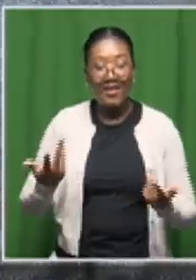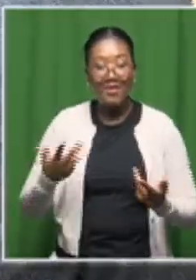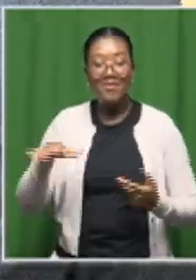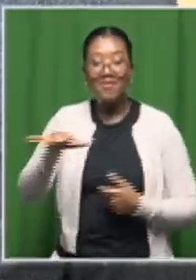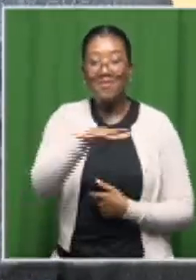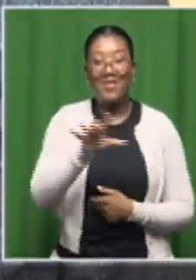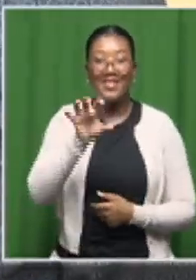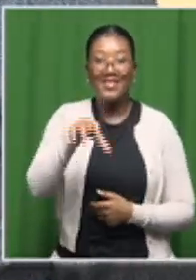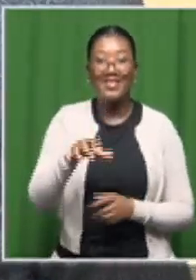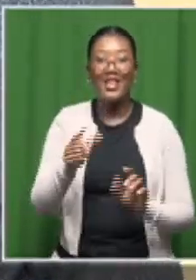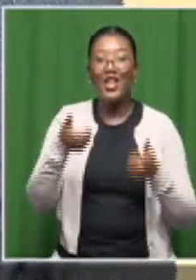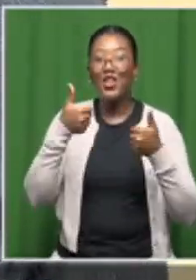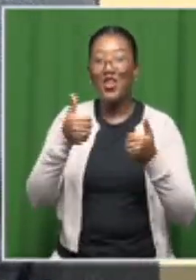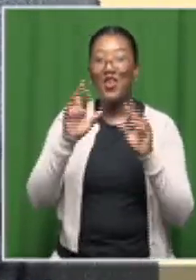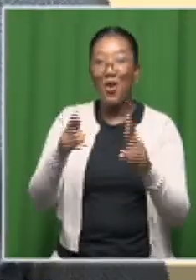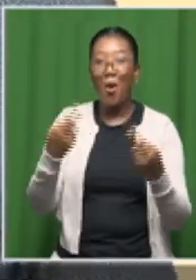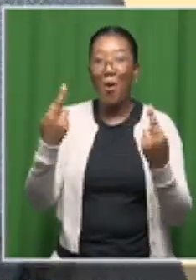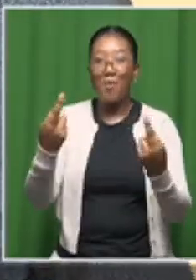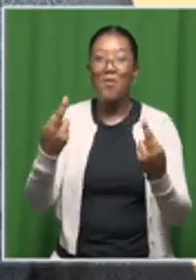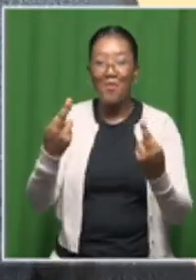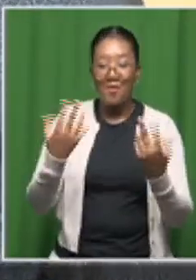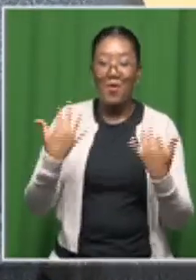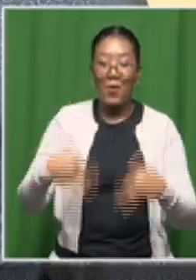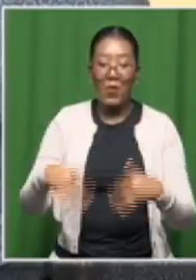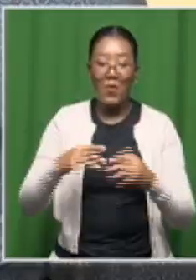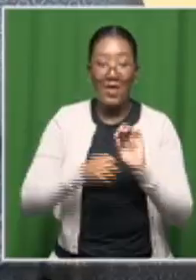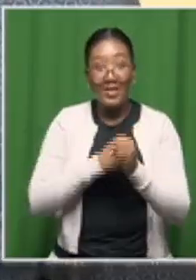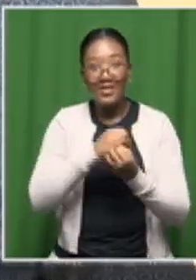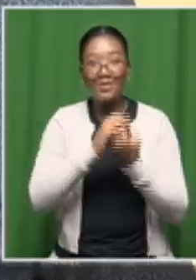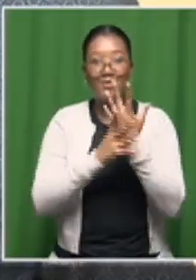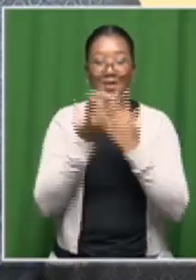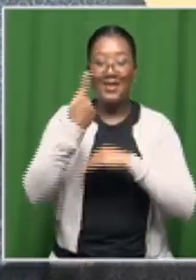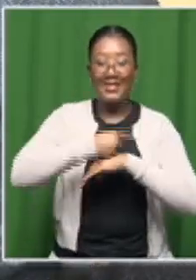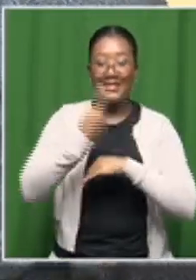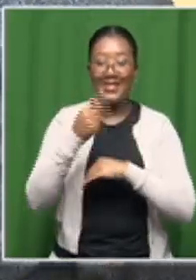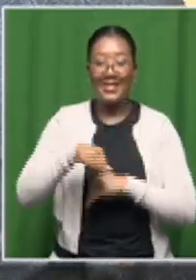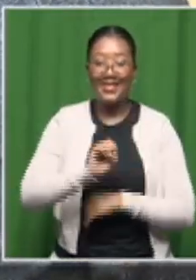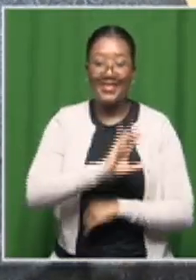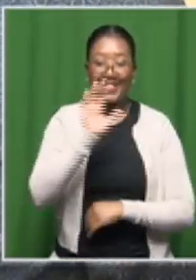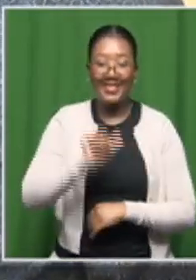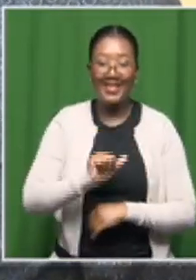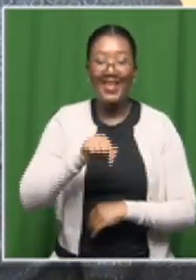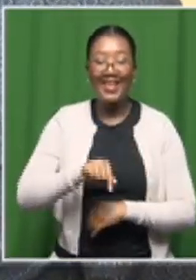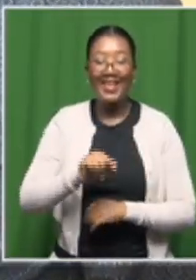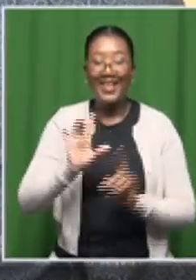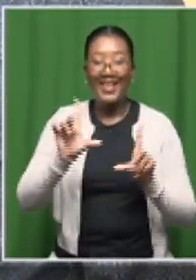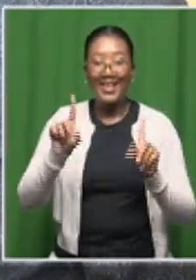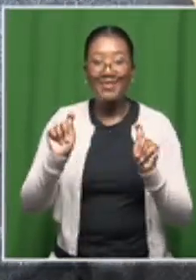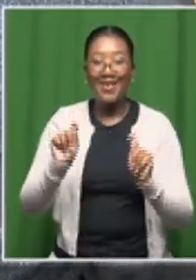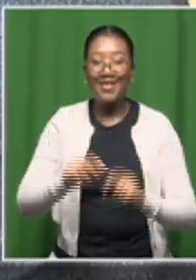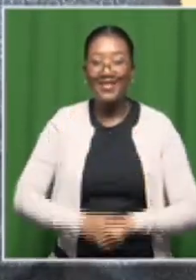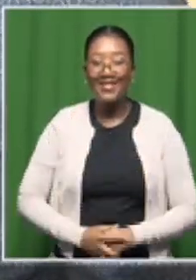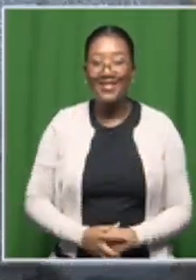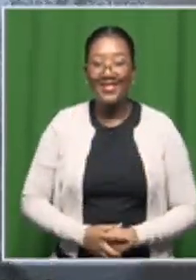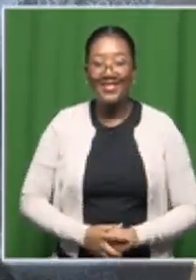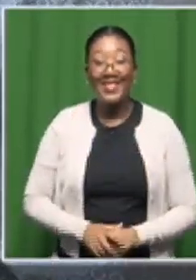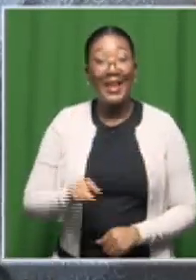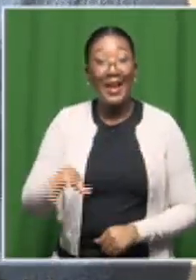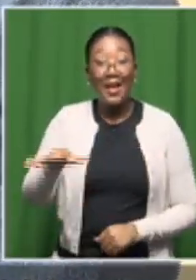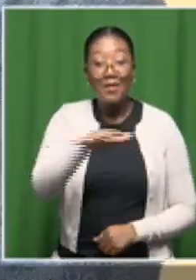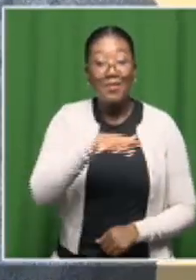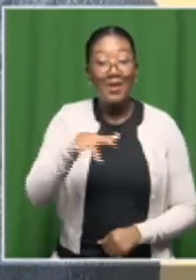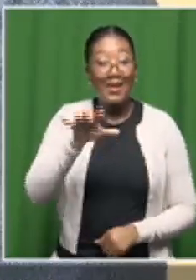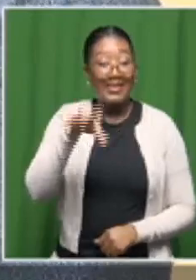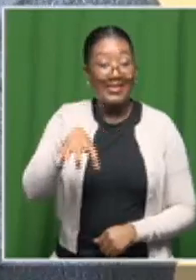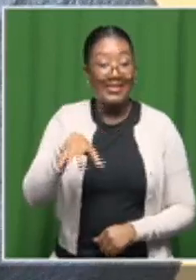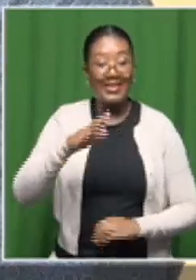stunning and beautiful spring day in Cape Town. Okay, yes. Wonderful. Calvin, can you just tell us the significance of the castle? First of all, the castle was